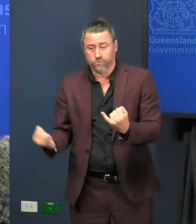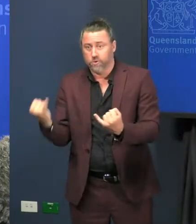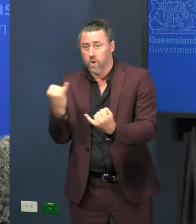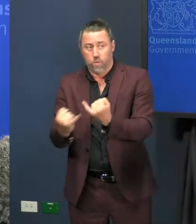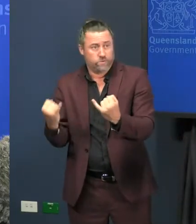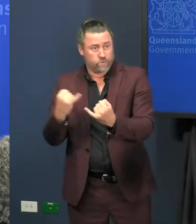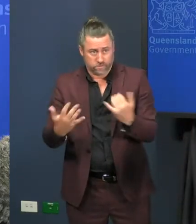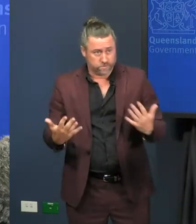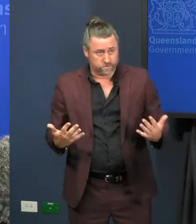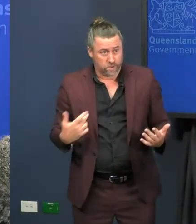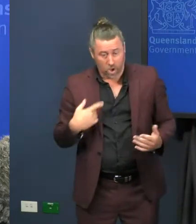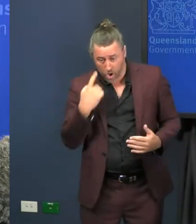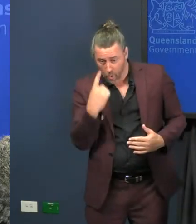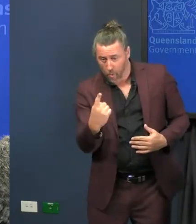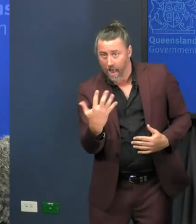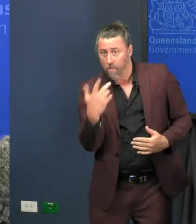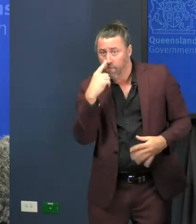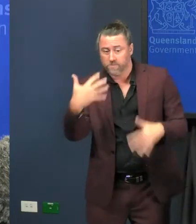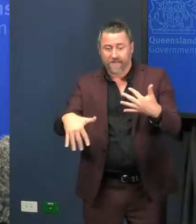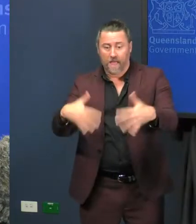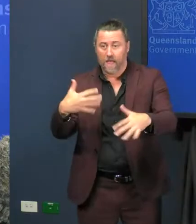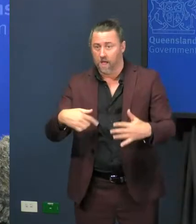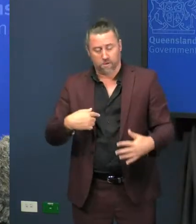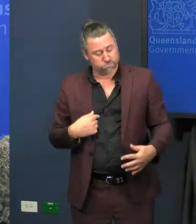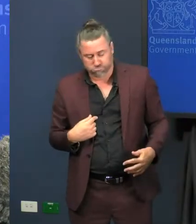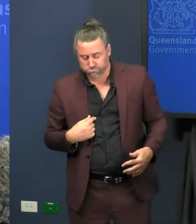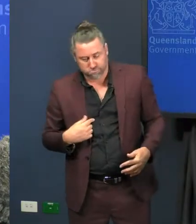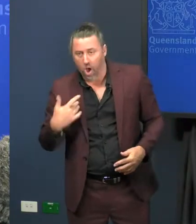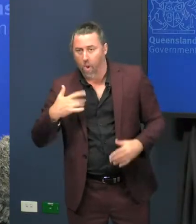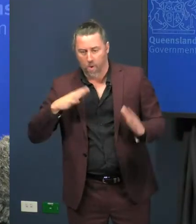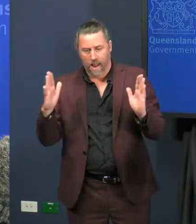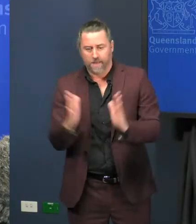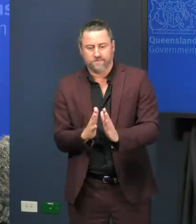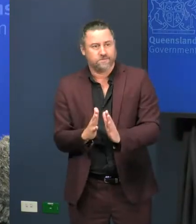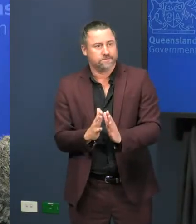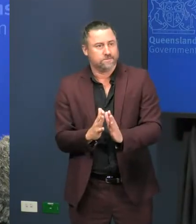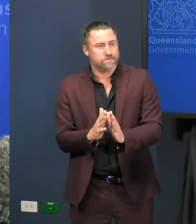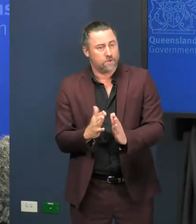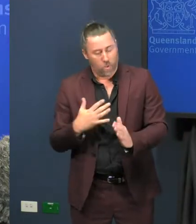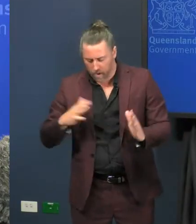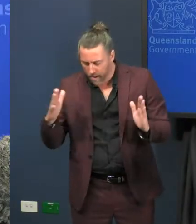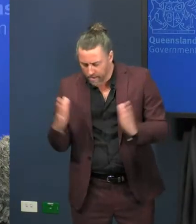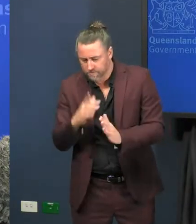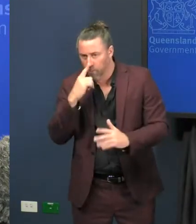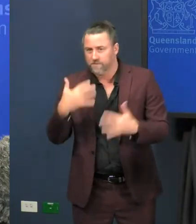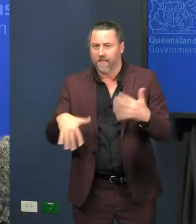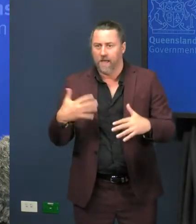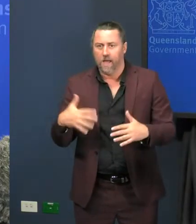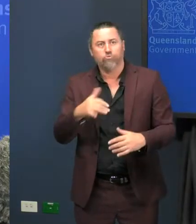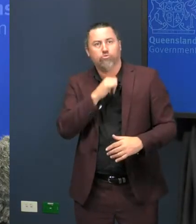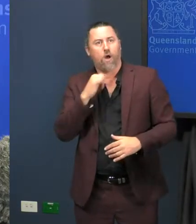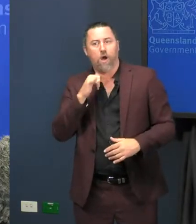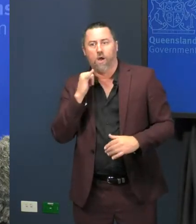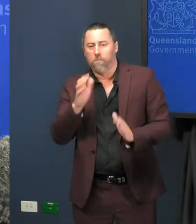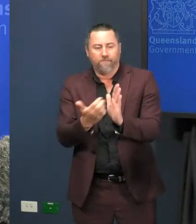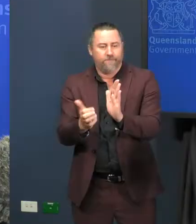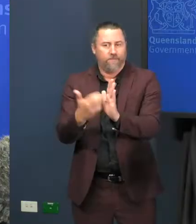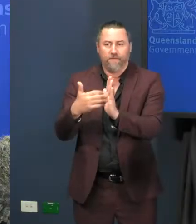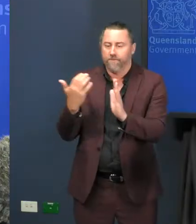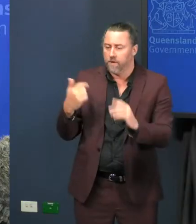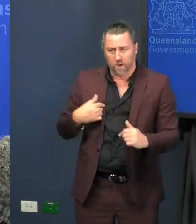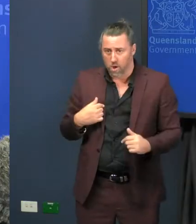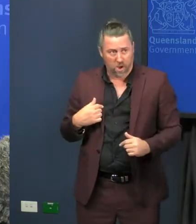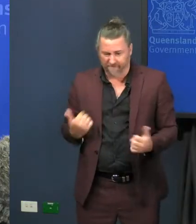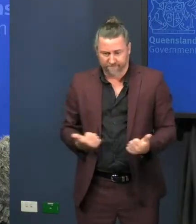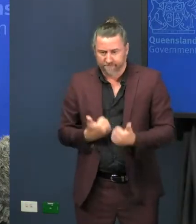is fewer victim numbers, and that will be delivered. Now, it's not going to happen overnight, but every single change we make will